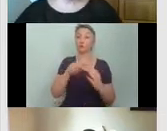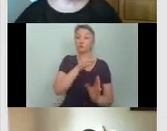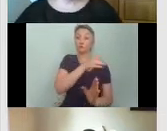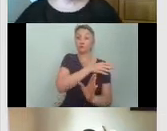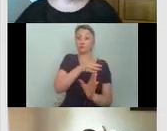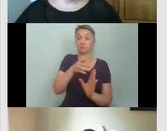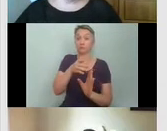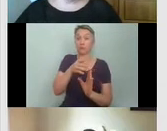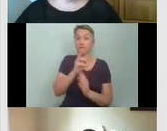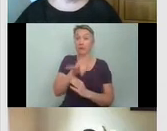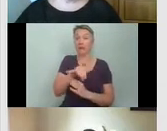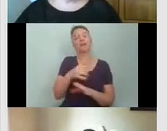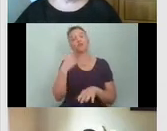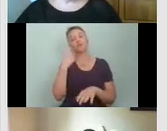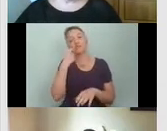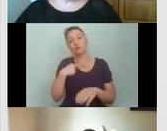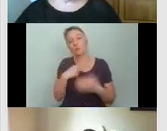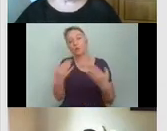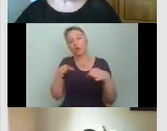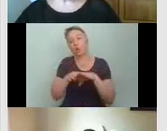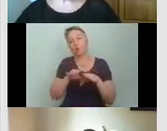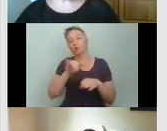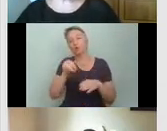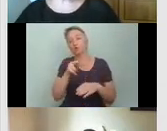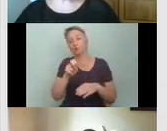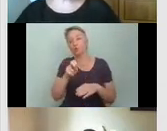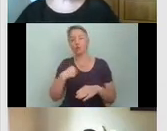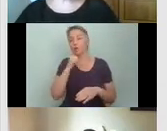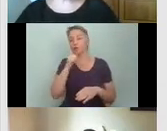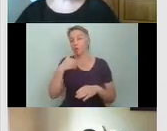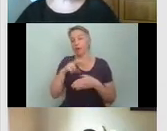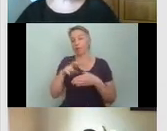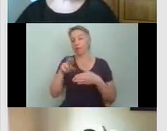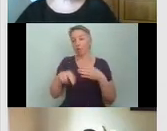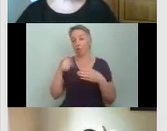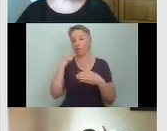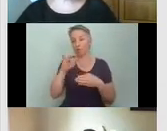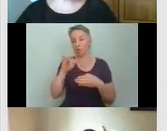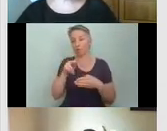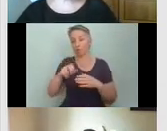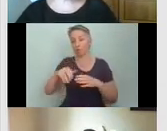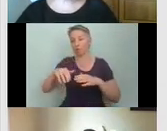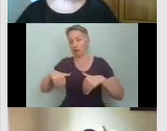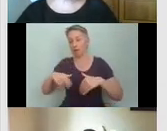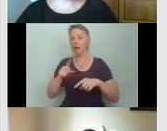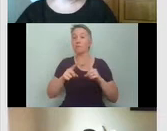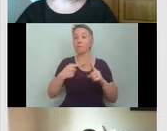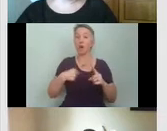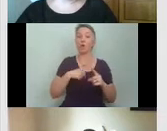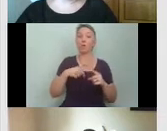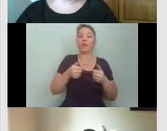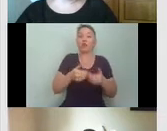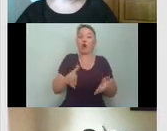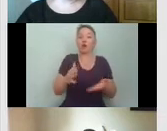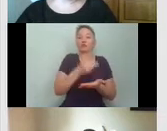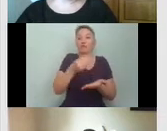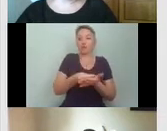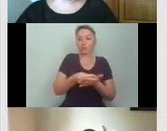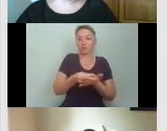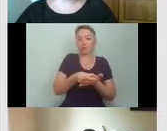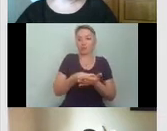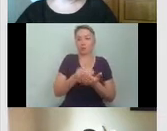just closed June, so I don't have our June results, but we had lost revenue through May of about